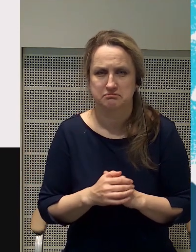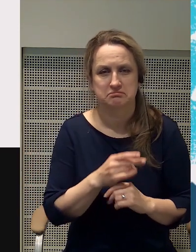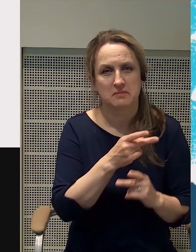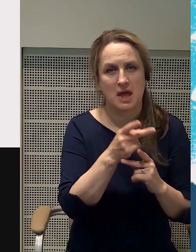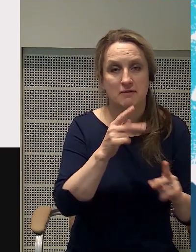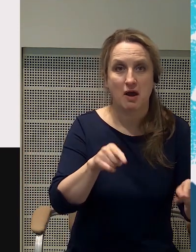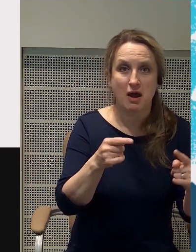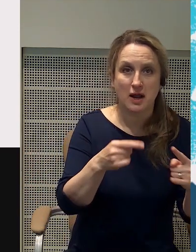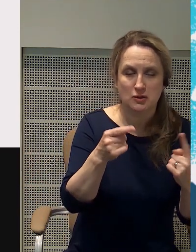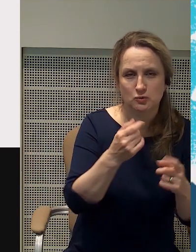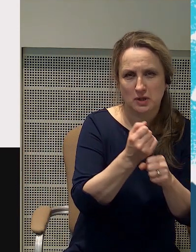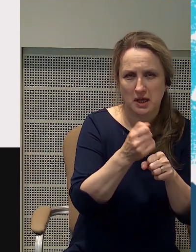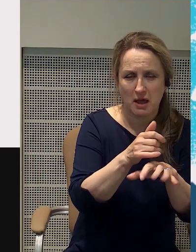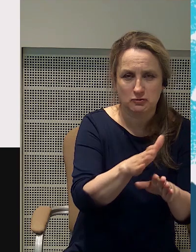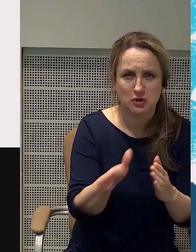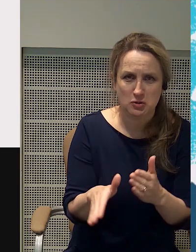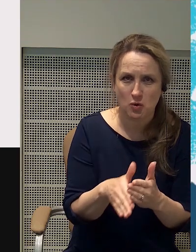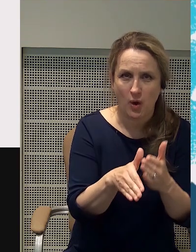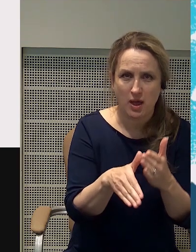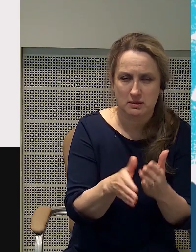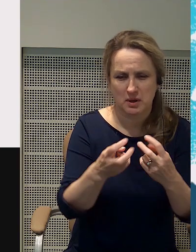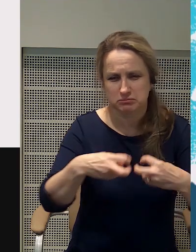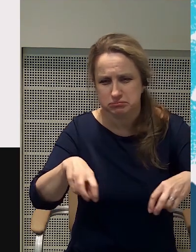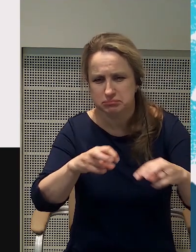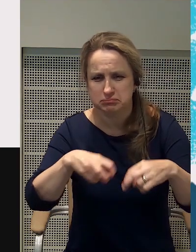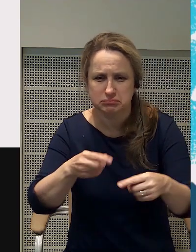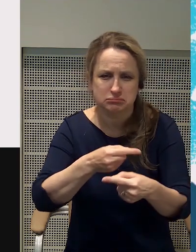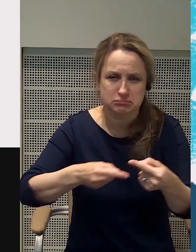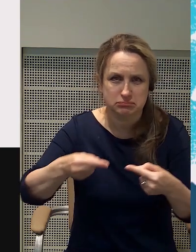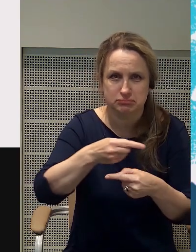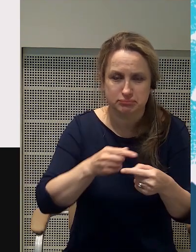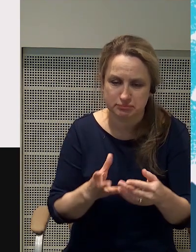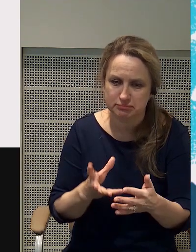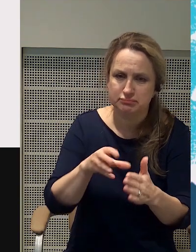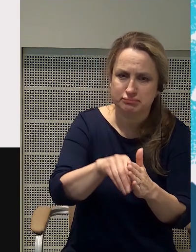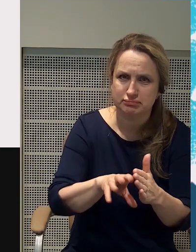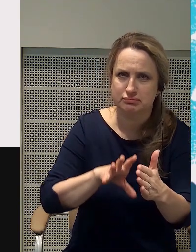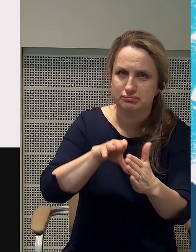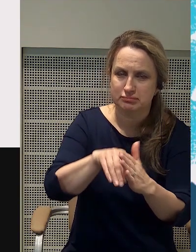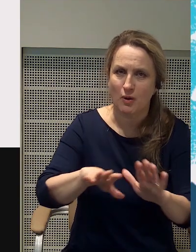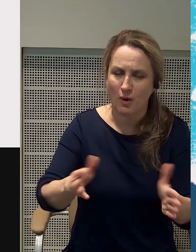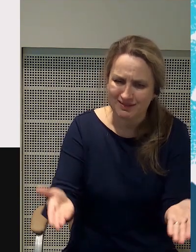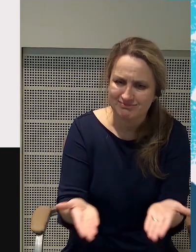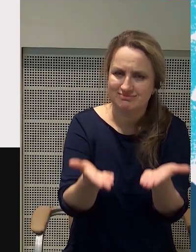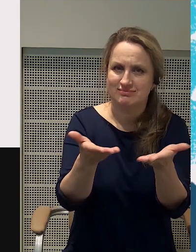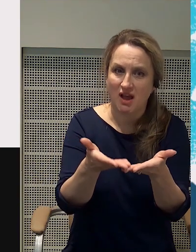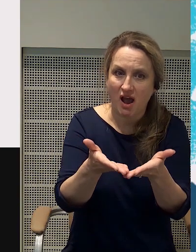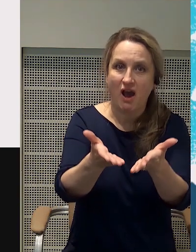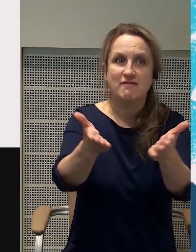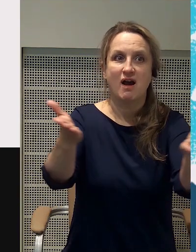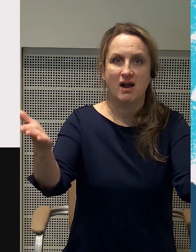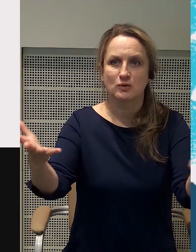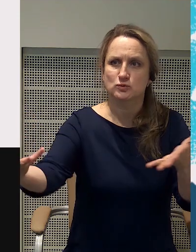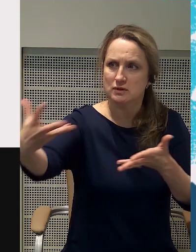dedicated to patient and public involvement. Or we can also just execute tasks across the different work